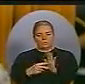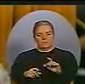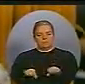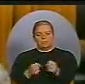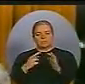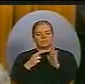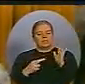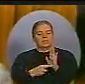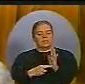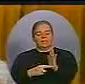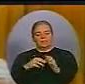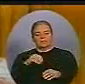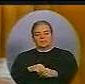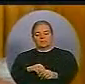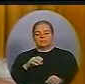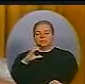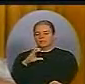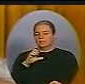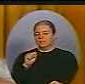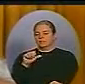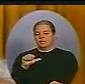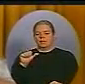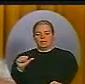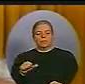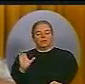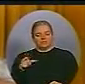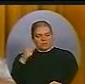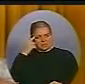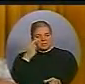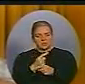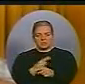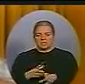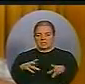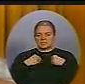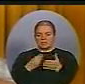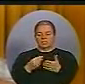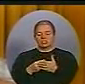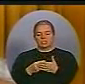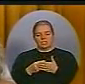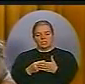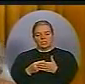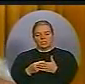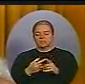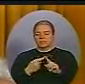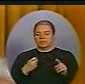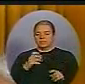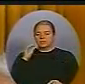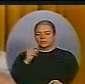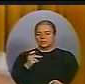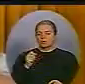was appropriate for the Conservative Party to take this money? And what steps will they take to clean up the abuse of their patronage system? The